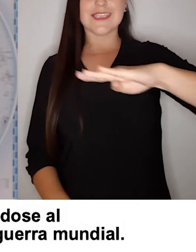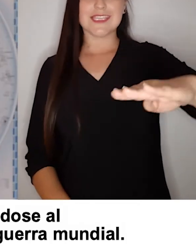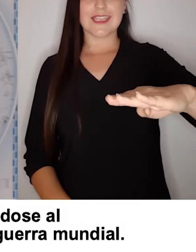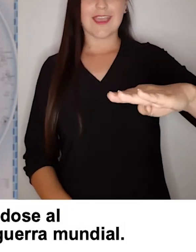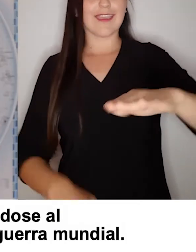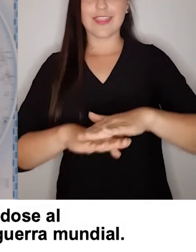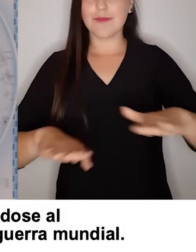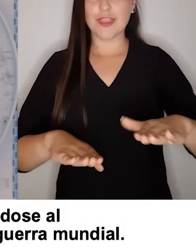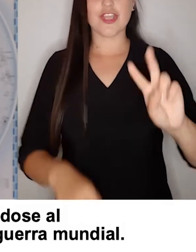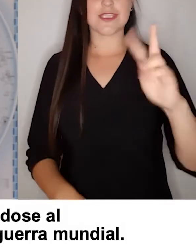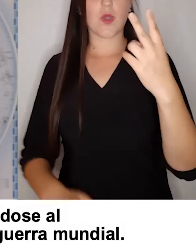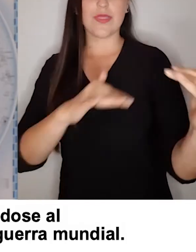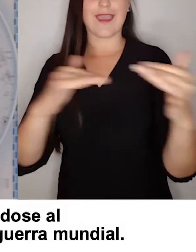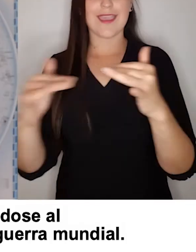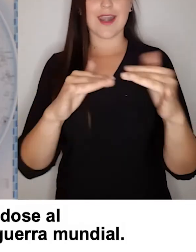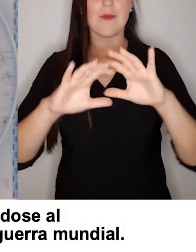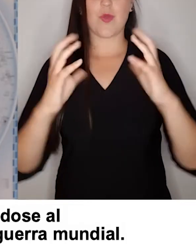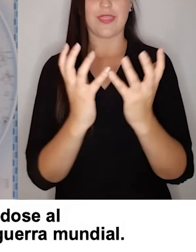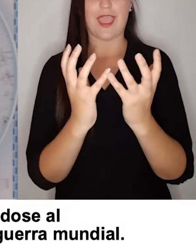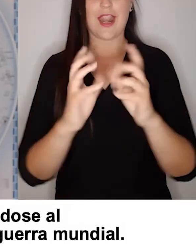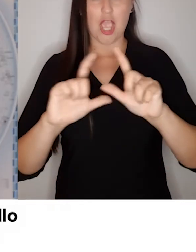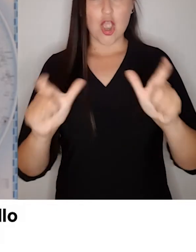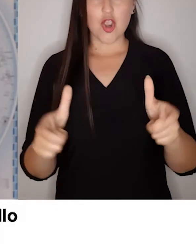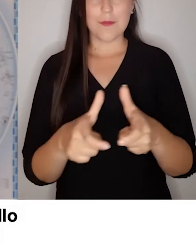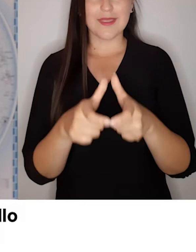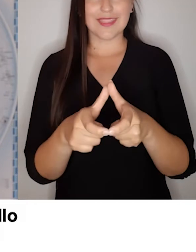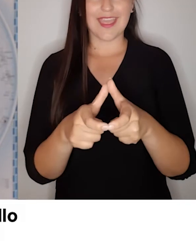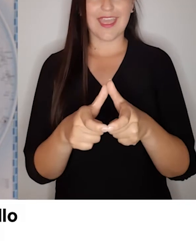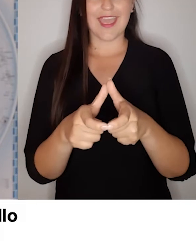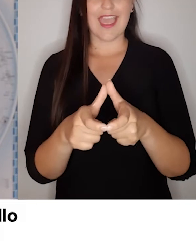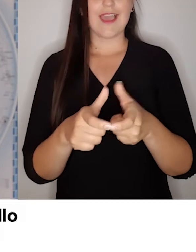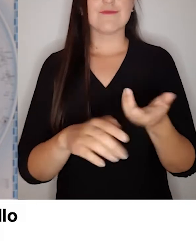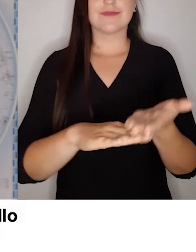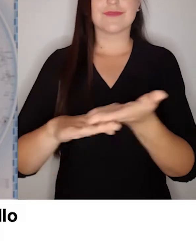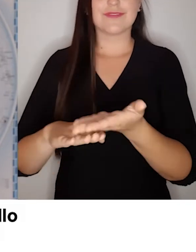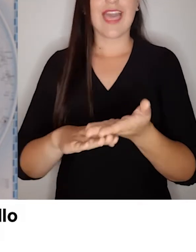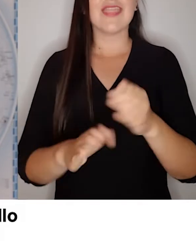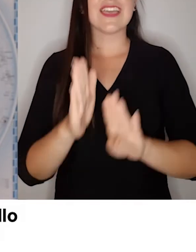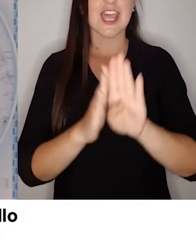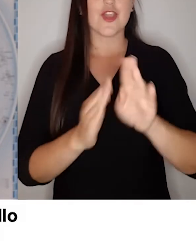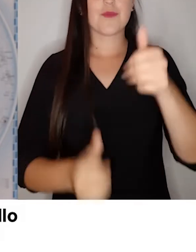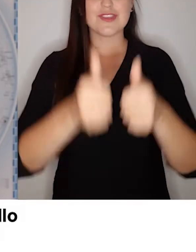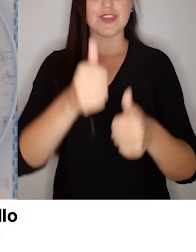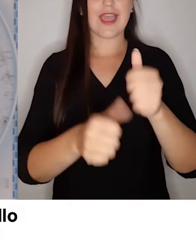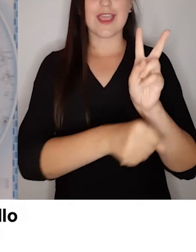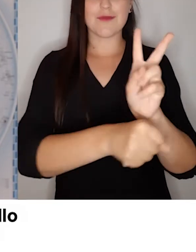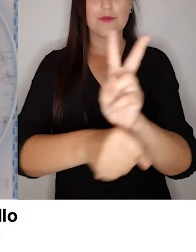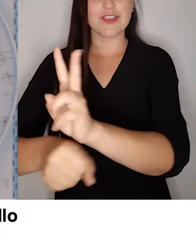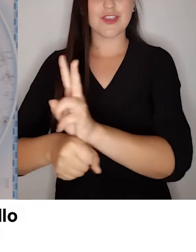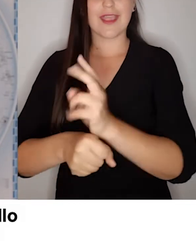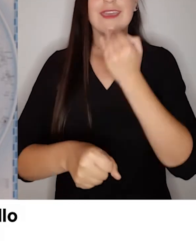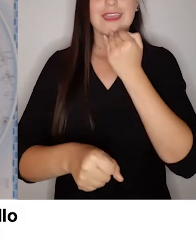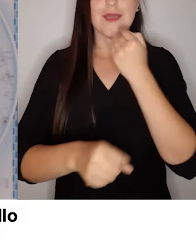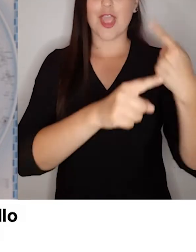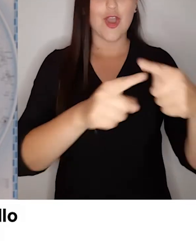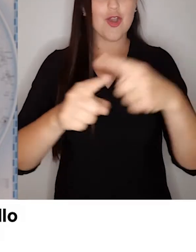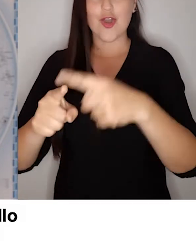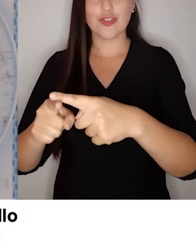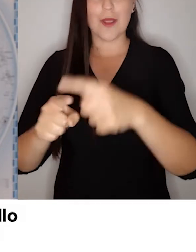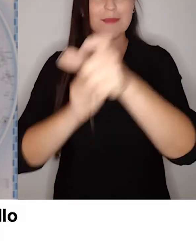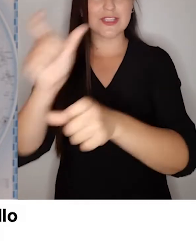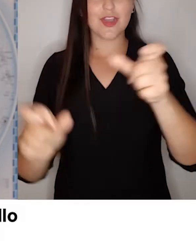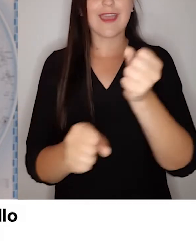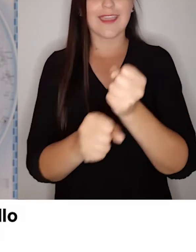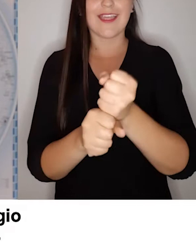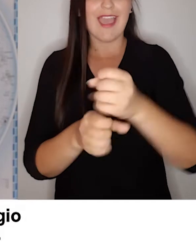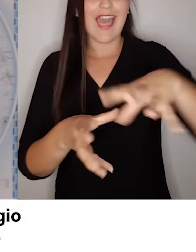period leading up to World War II. The committee recommended professional development of teachers and